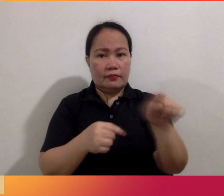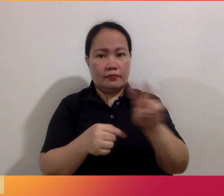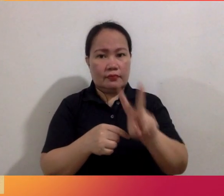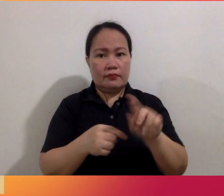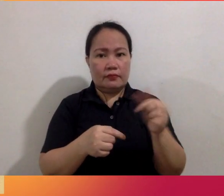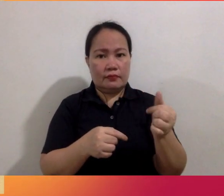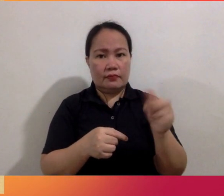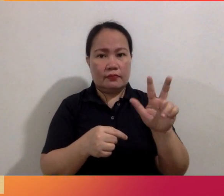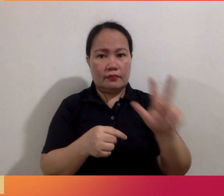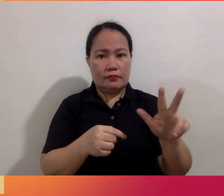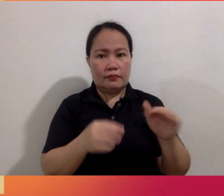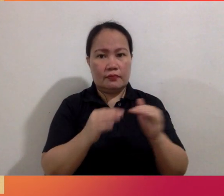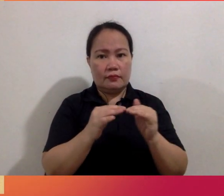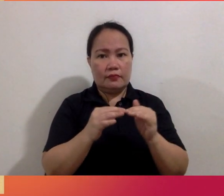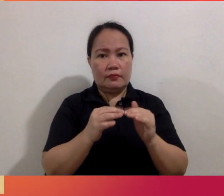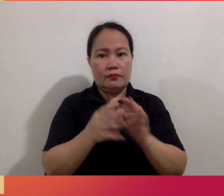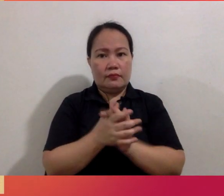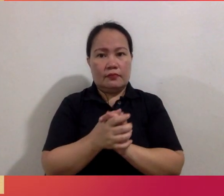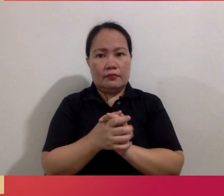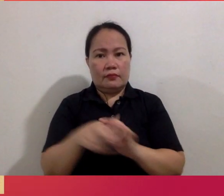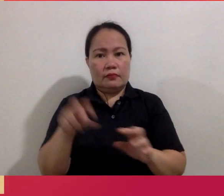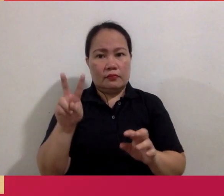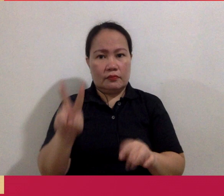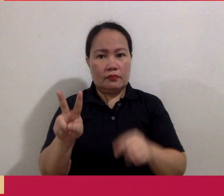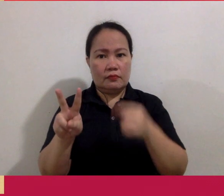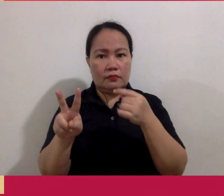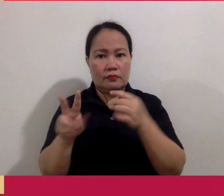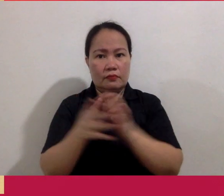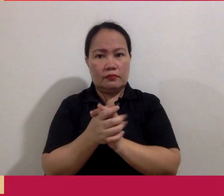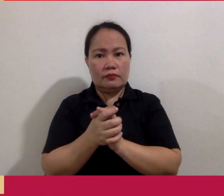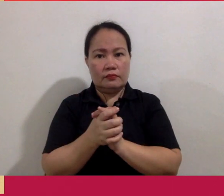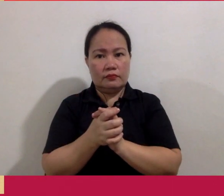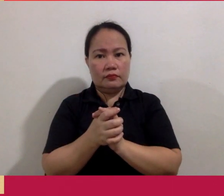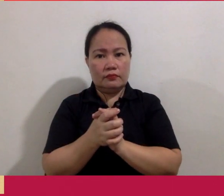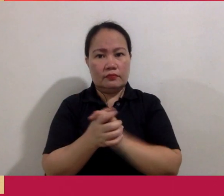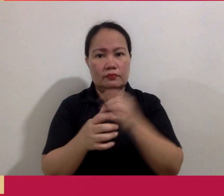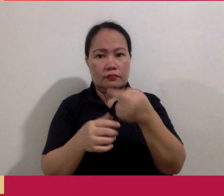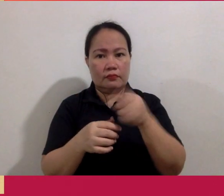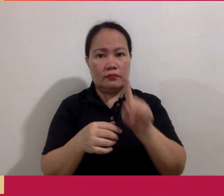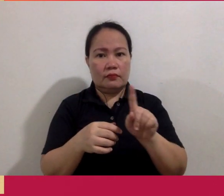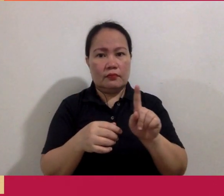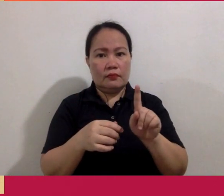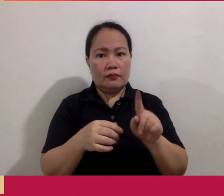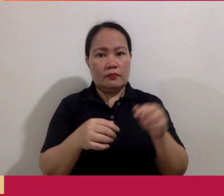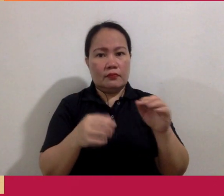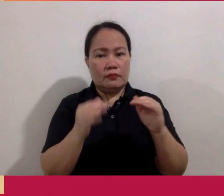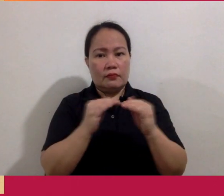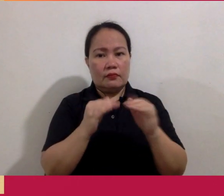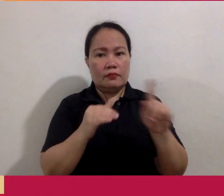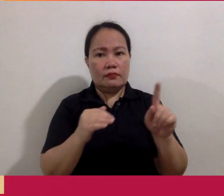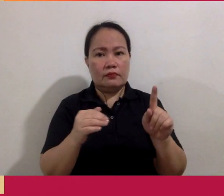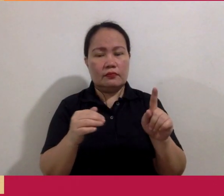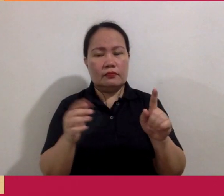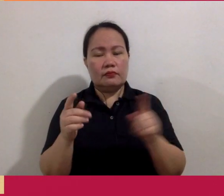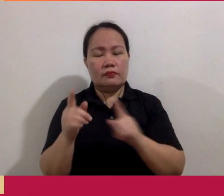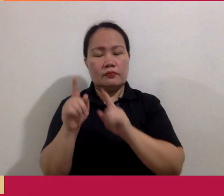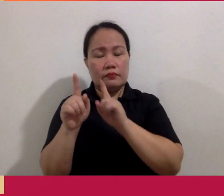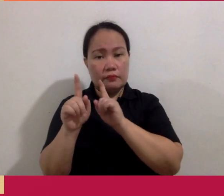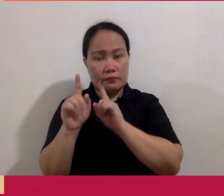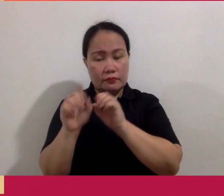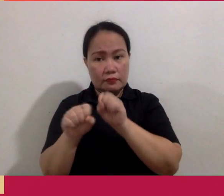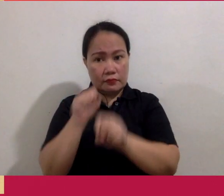over 2 plus 3 is equal to 1. So, that is also true. Therefore, negative 6 and 2